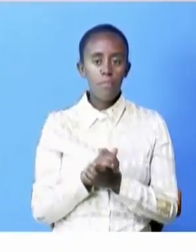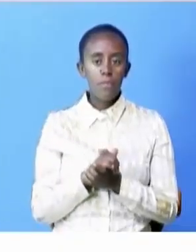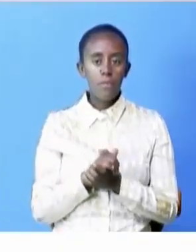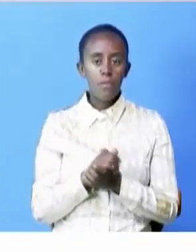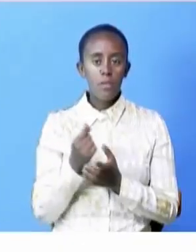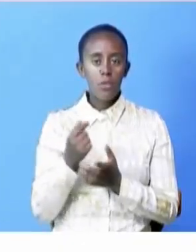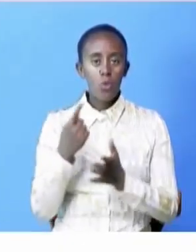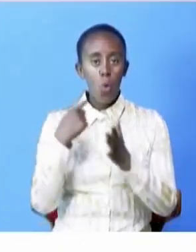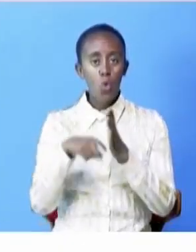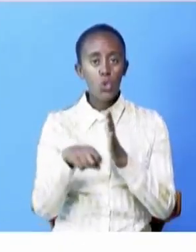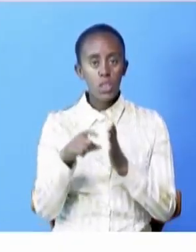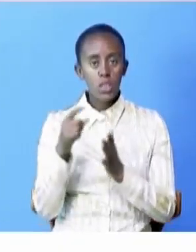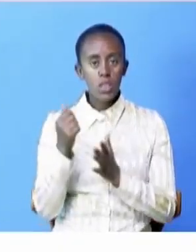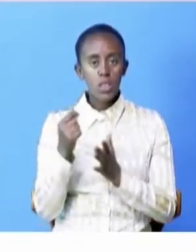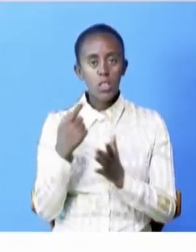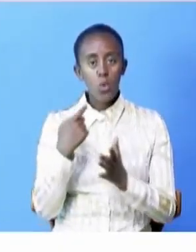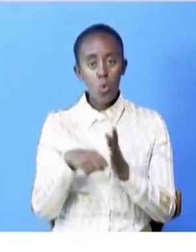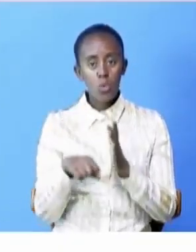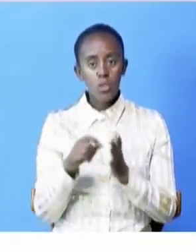costs